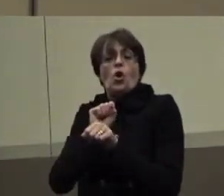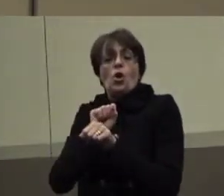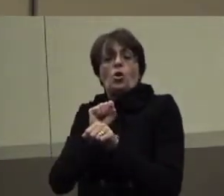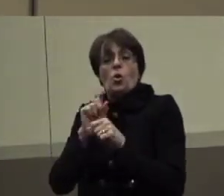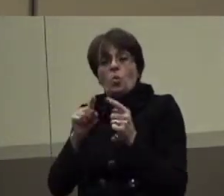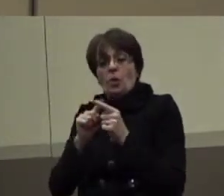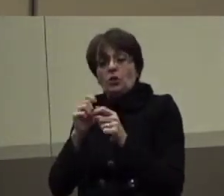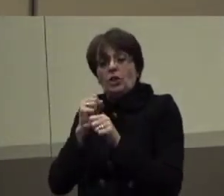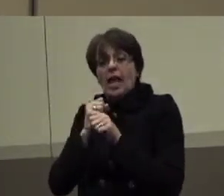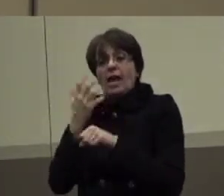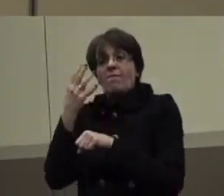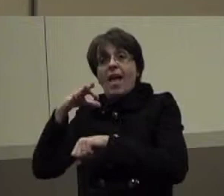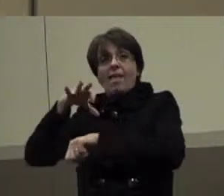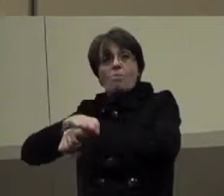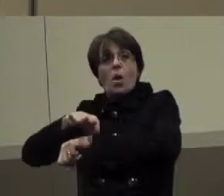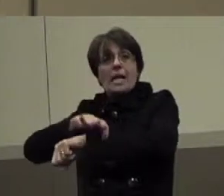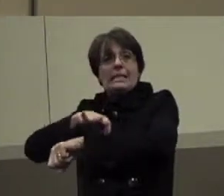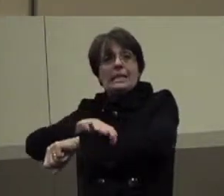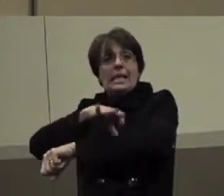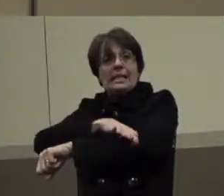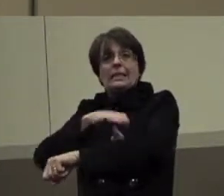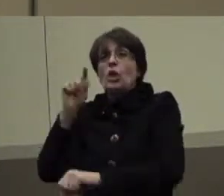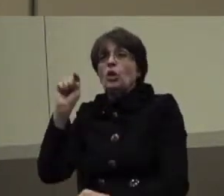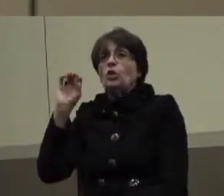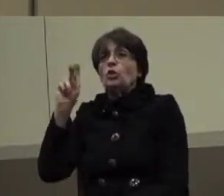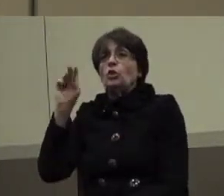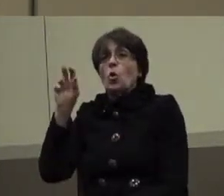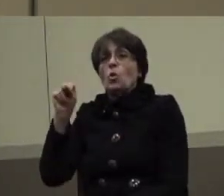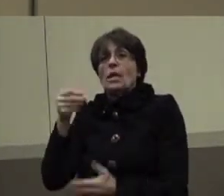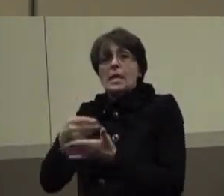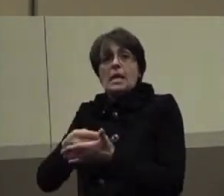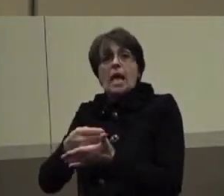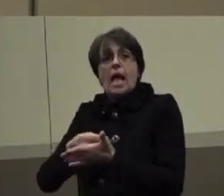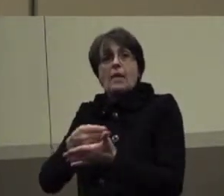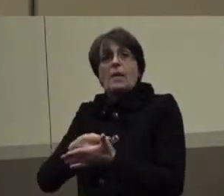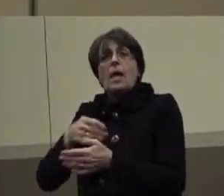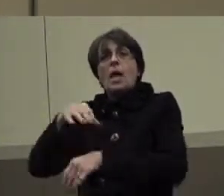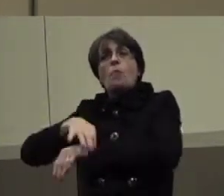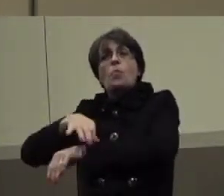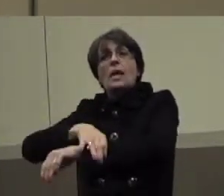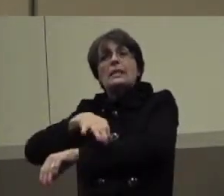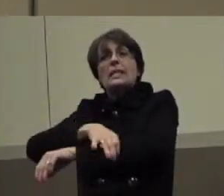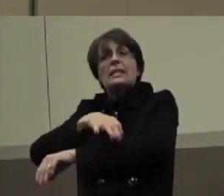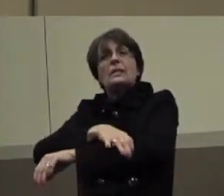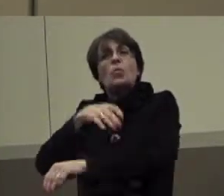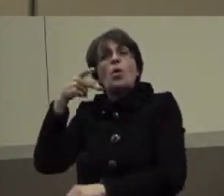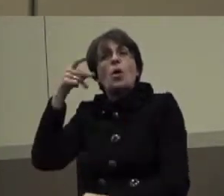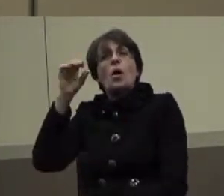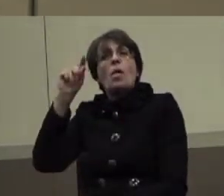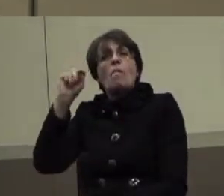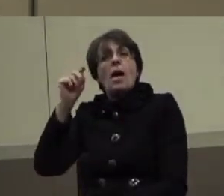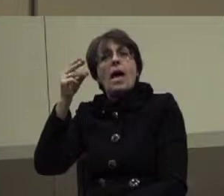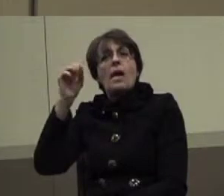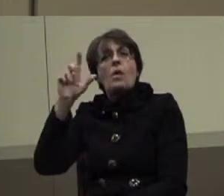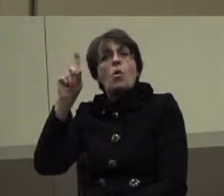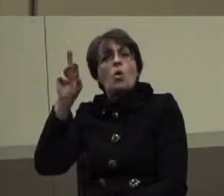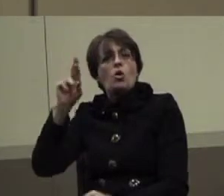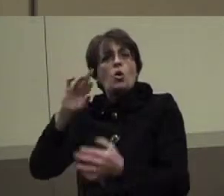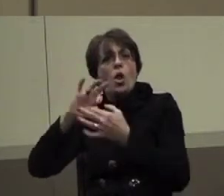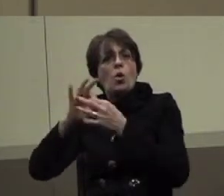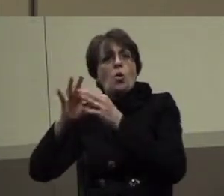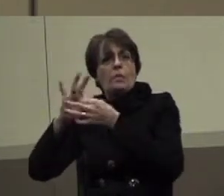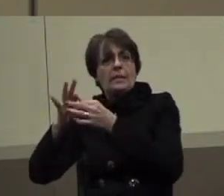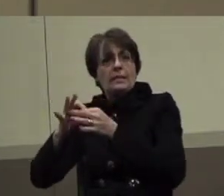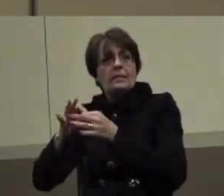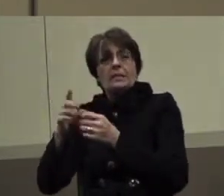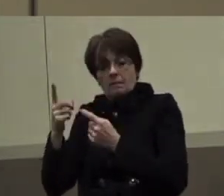got 5 bracelets, this was the token economy, and the bracelets were pot holder loops. When she got 5